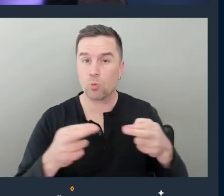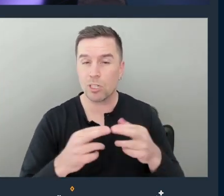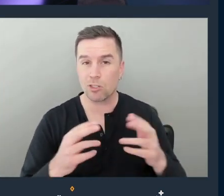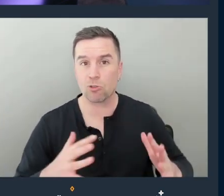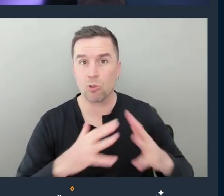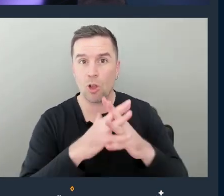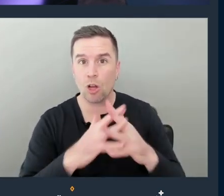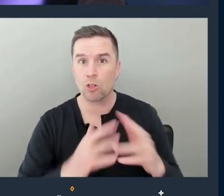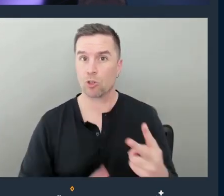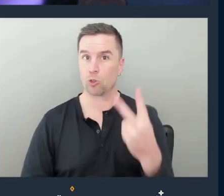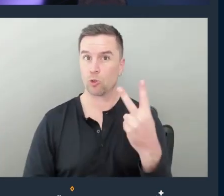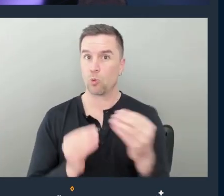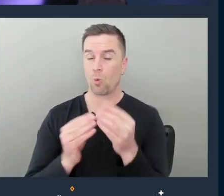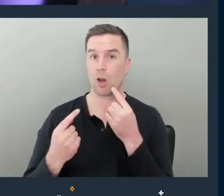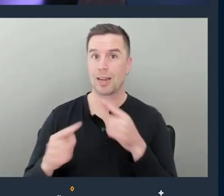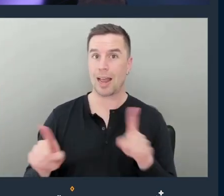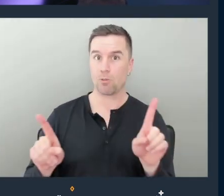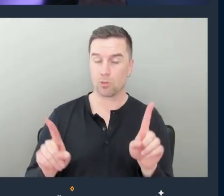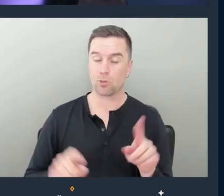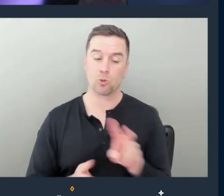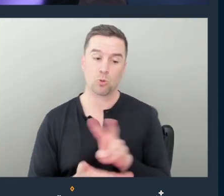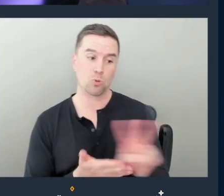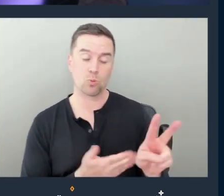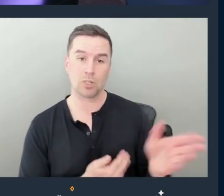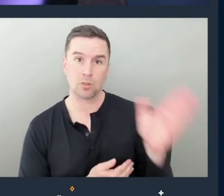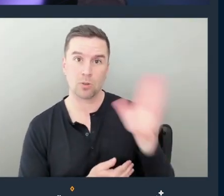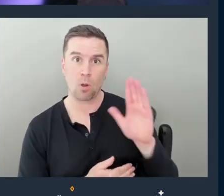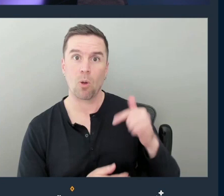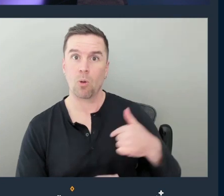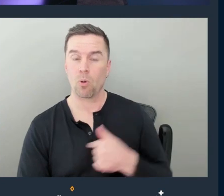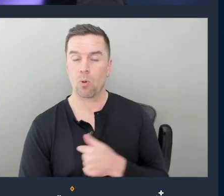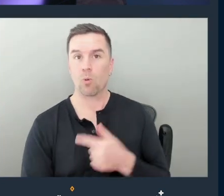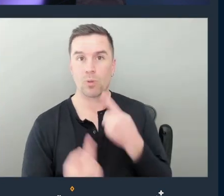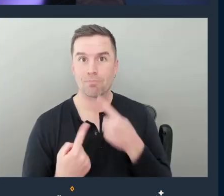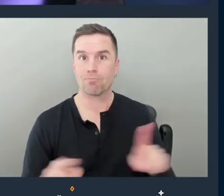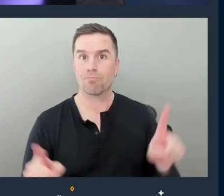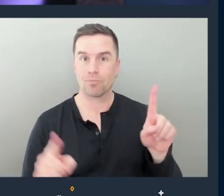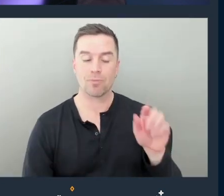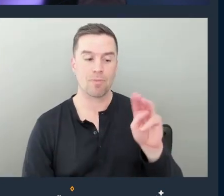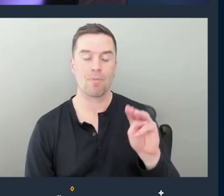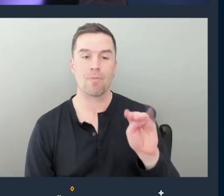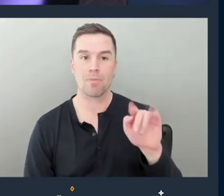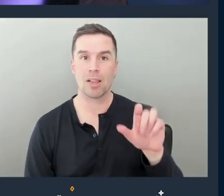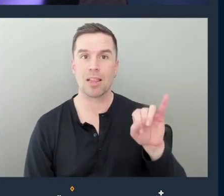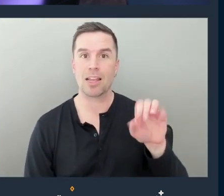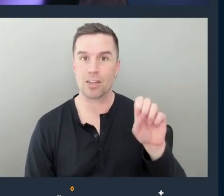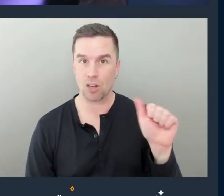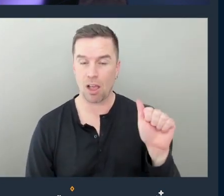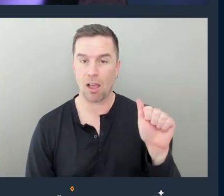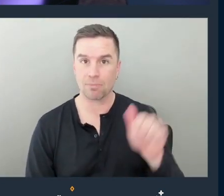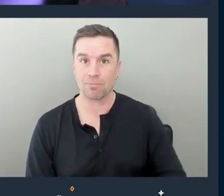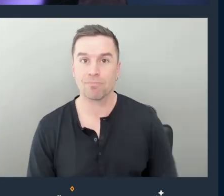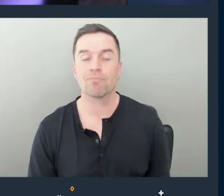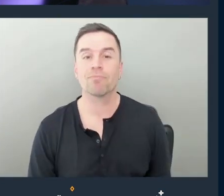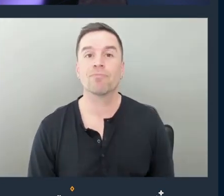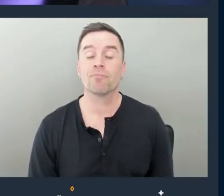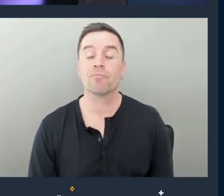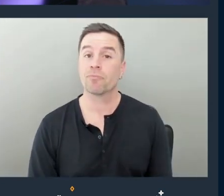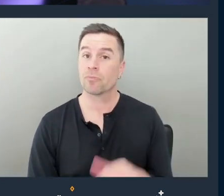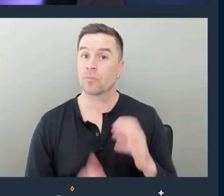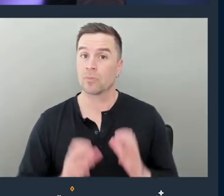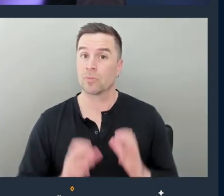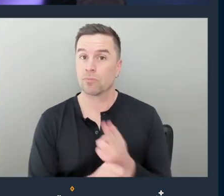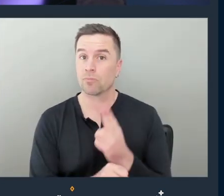have been announced. Just 2 weeks ago, we announced our plan to launch a region in Malaysia, for example. Customers can use S3 in any of these